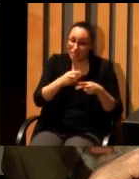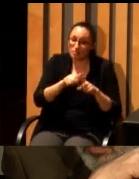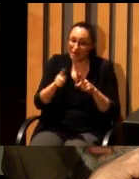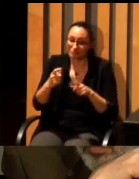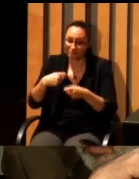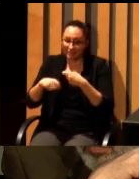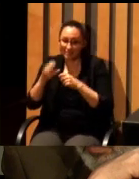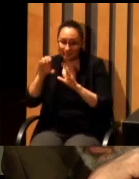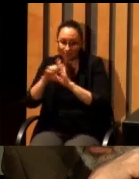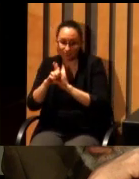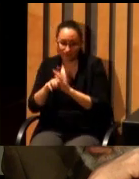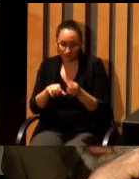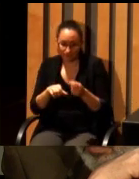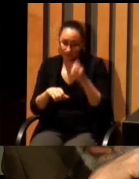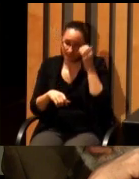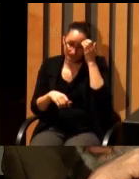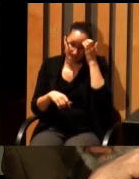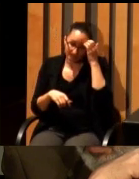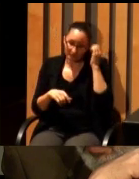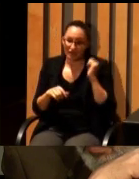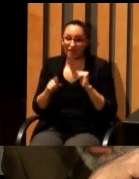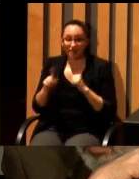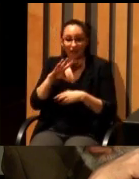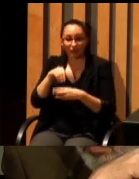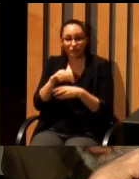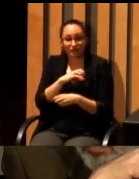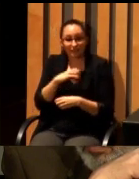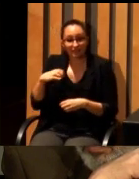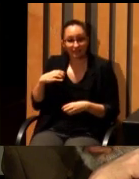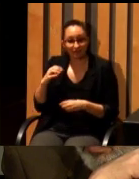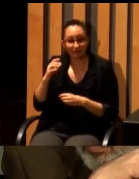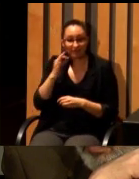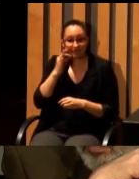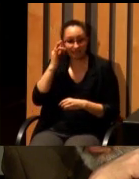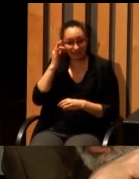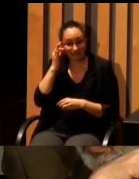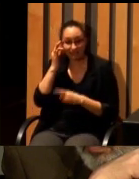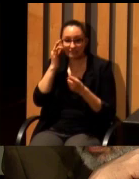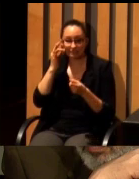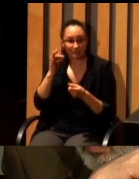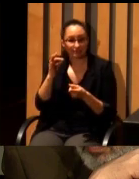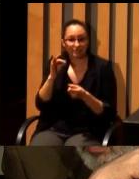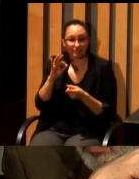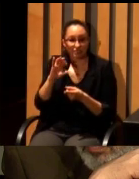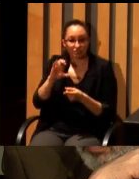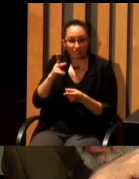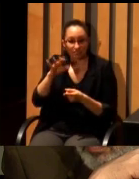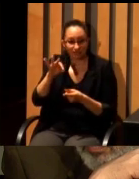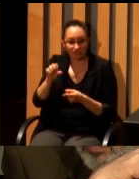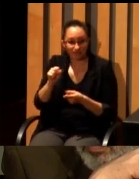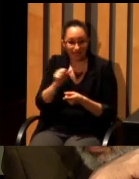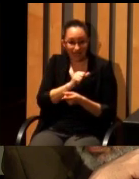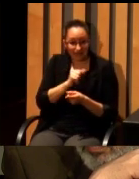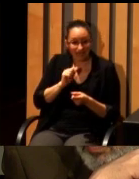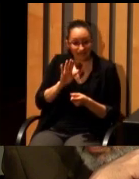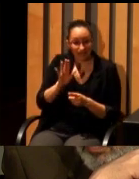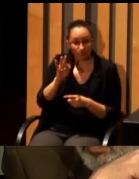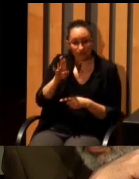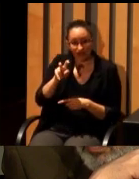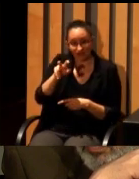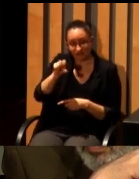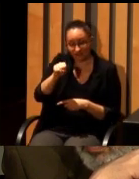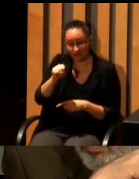teams continues to include Cleveland's Indians, Kansas City's Chiefs, Chicago's Blackhawks, Atlanta's Braves,